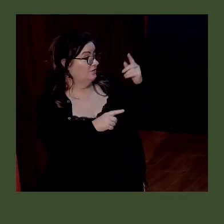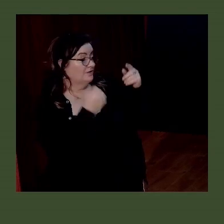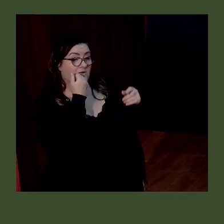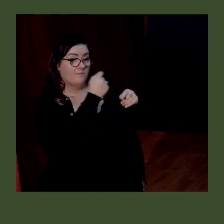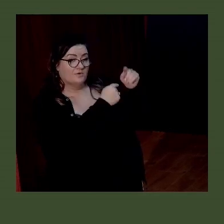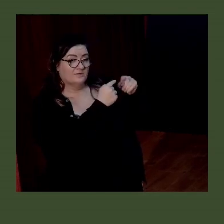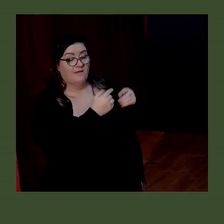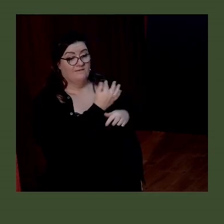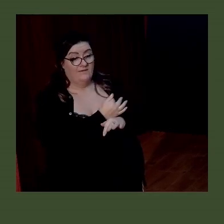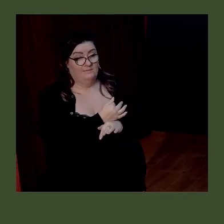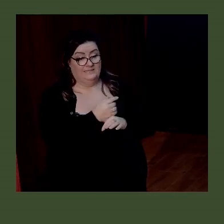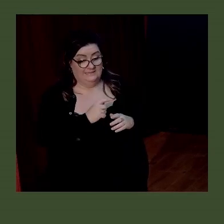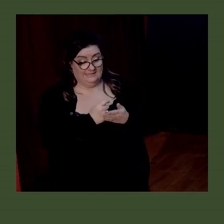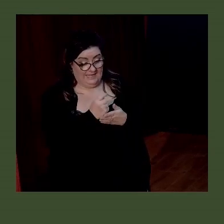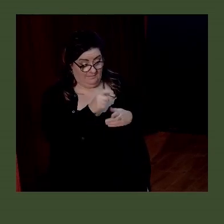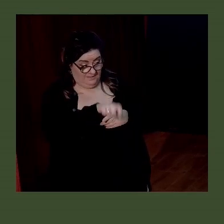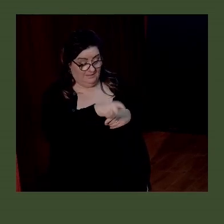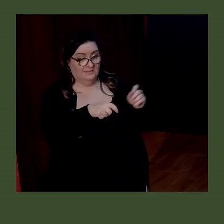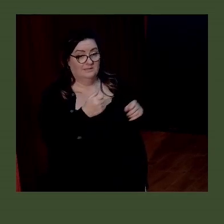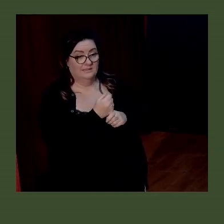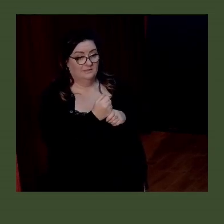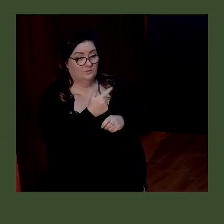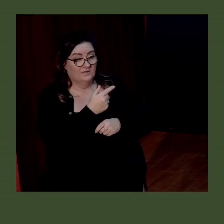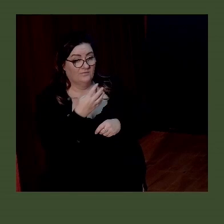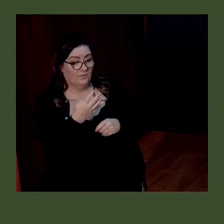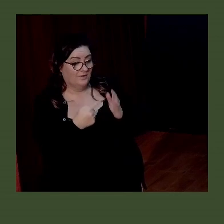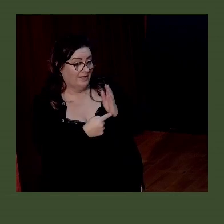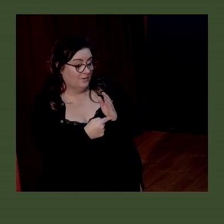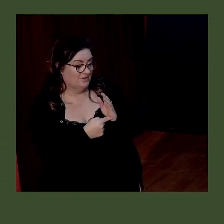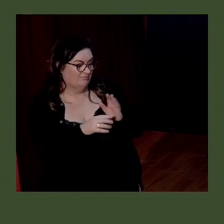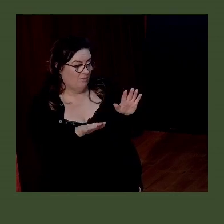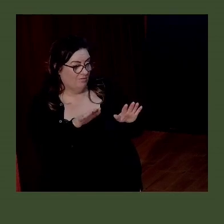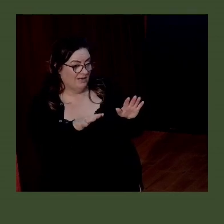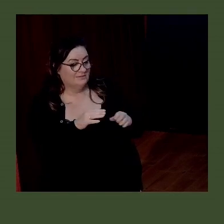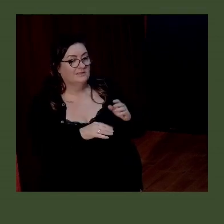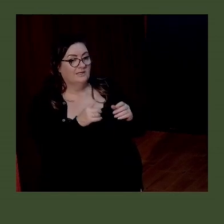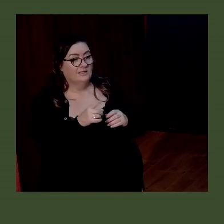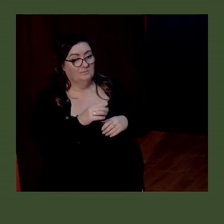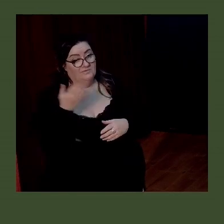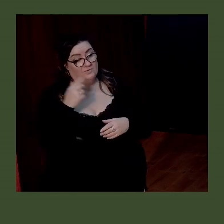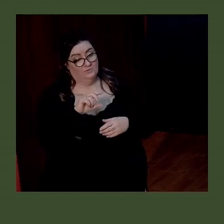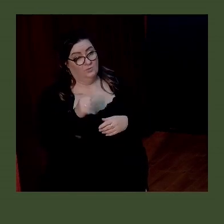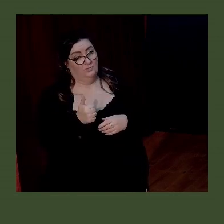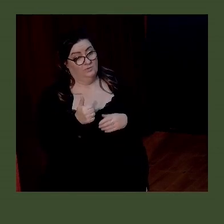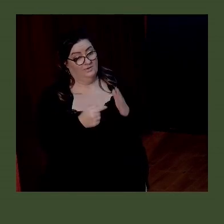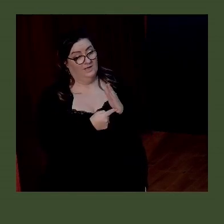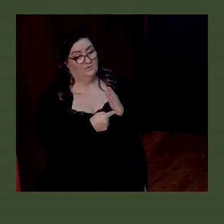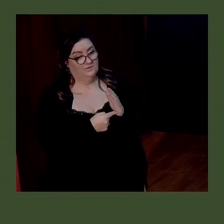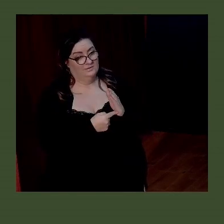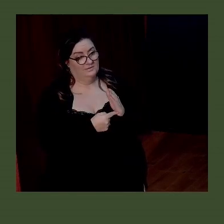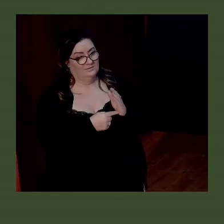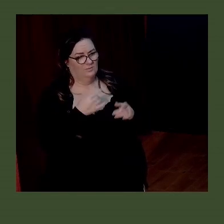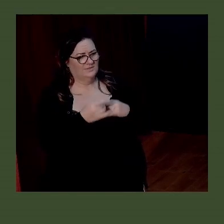Families in tenements of one room, 24,000, give or take. There had been 21,000.